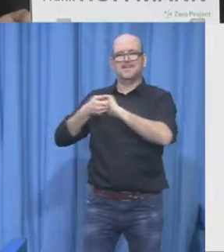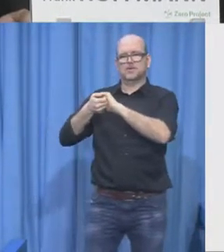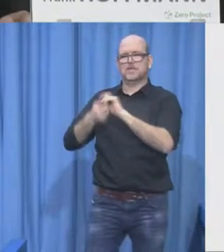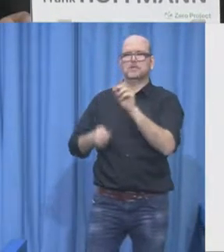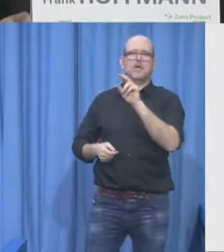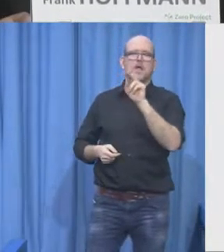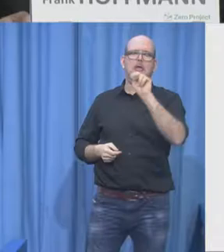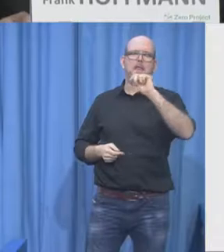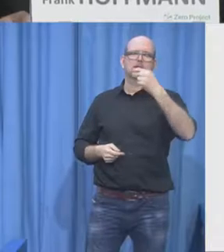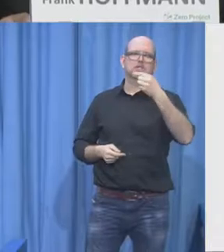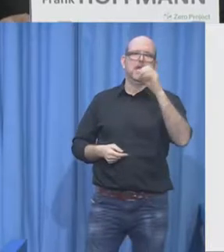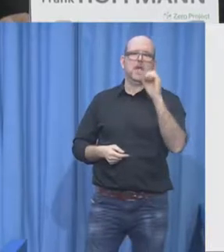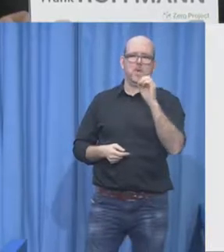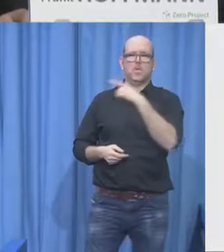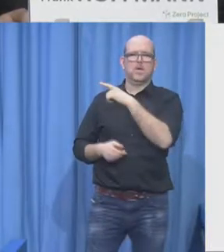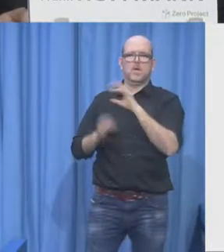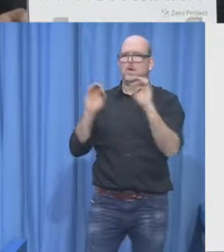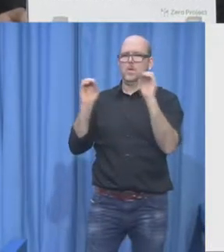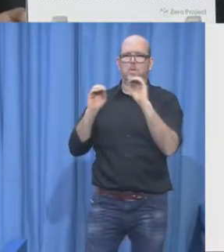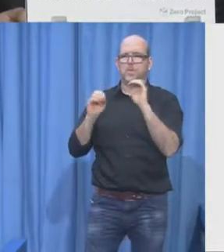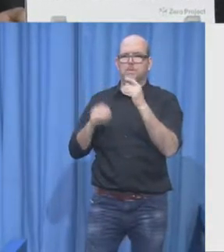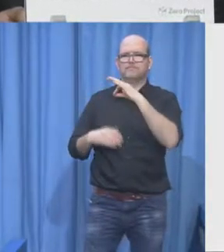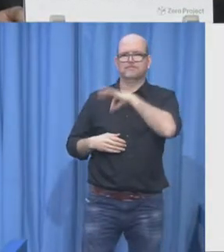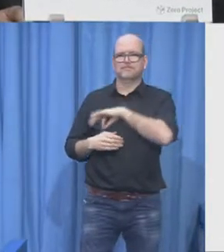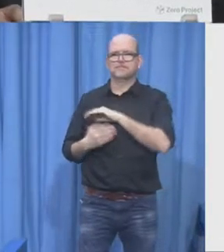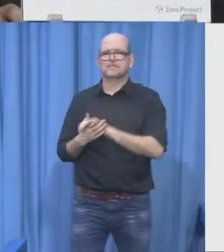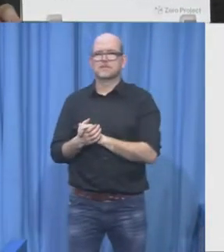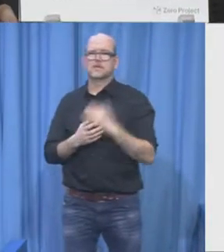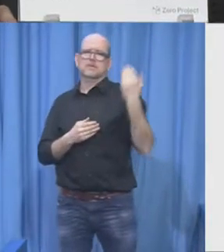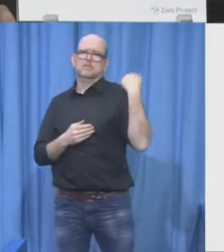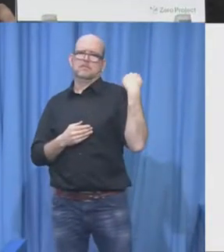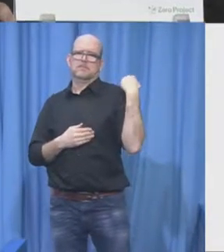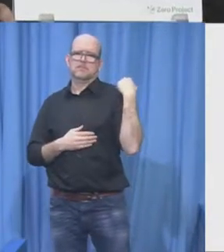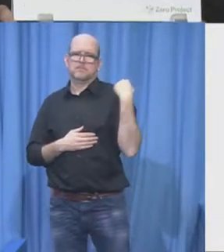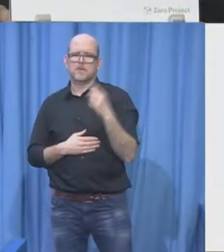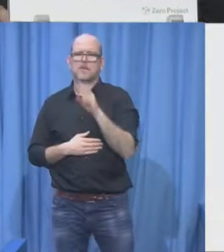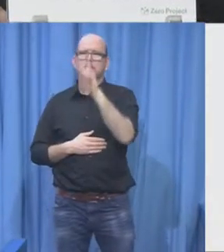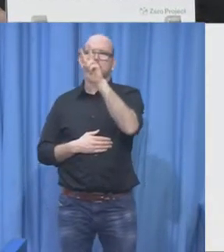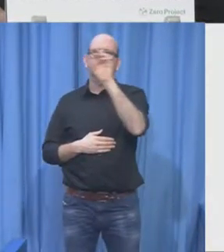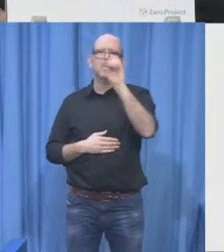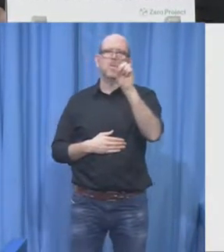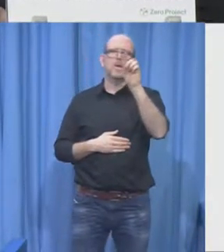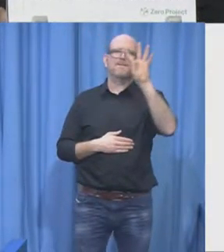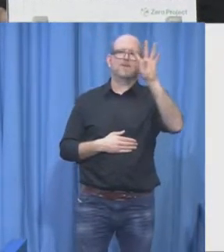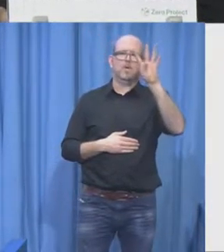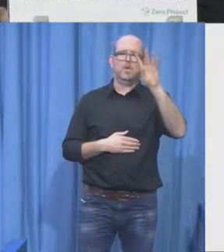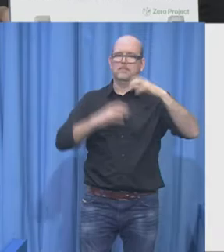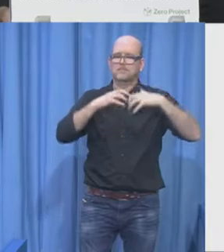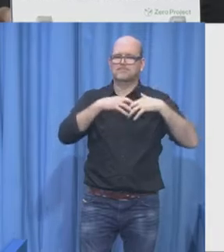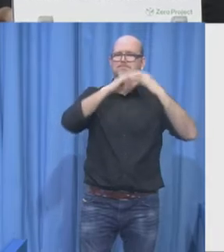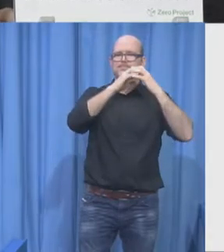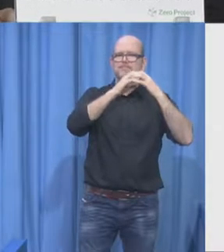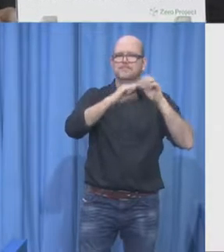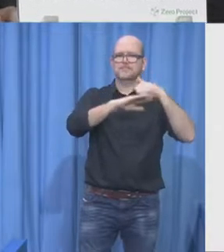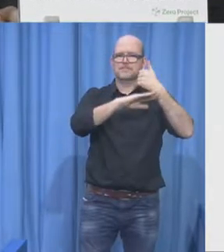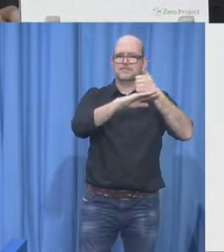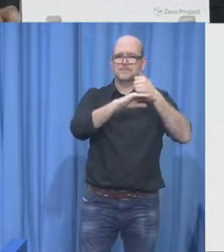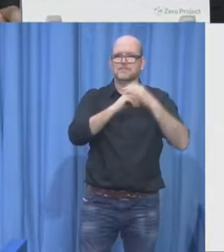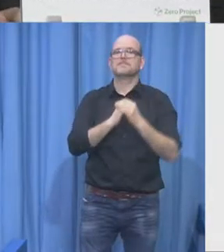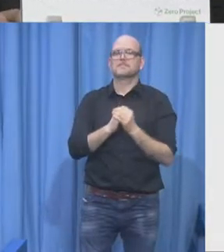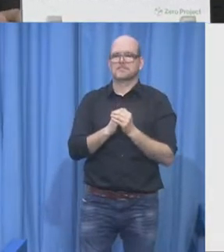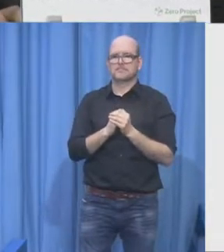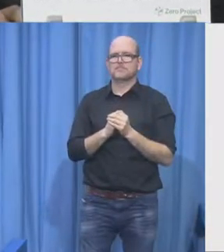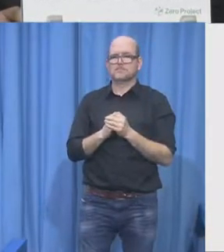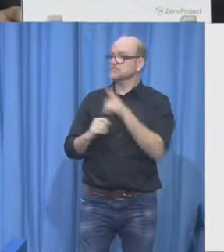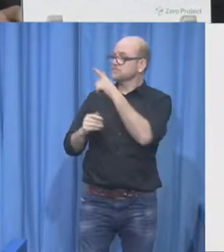developed the program already in 2006. We started to develop the program. Blind and visually impaired women are